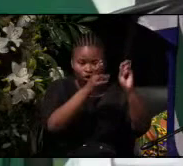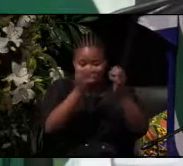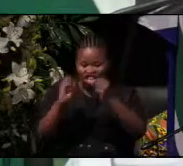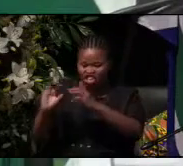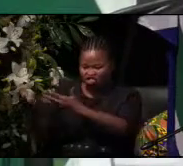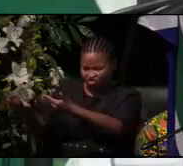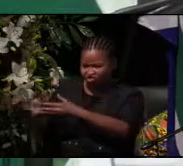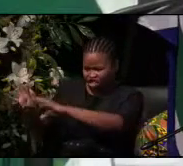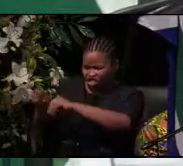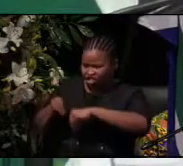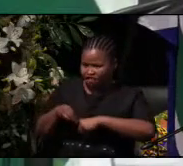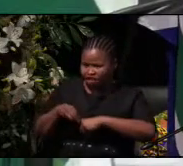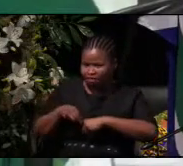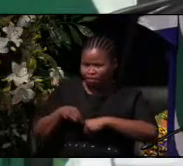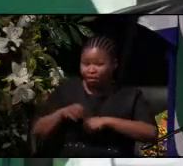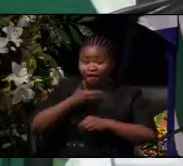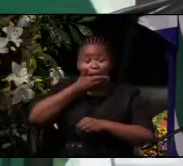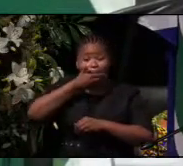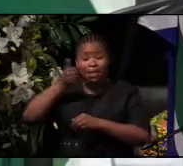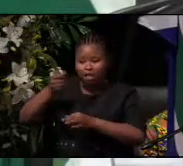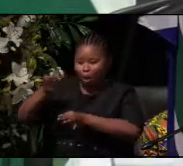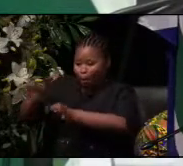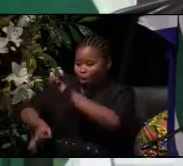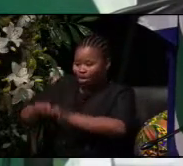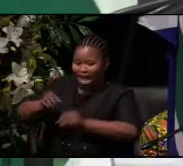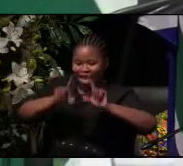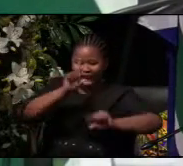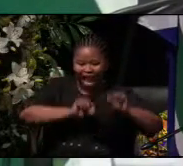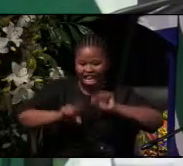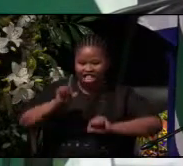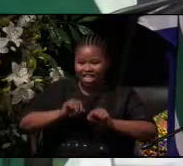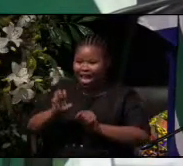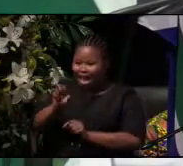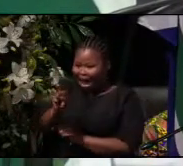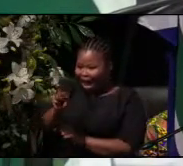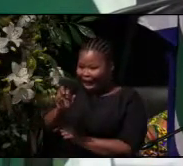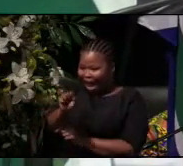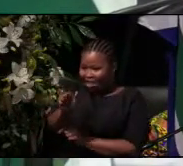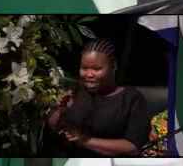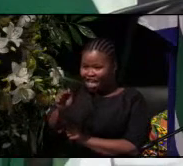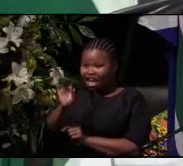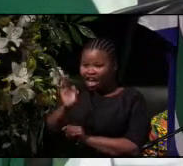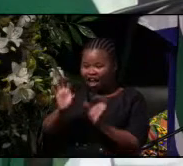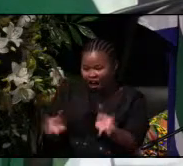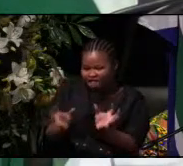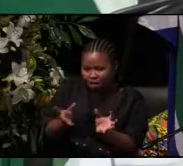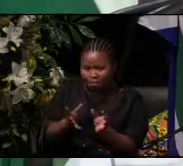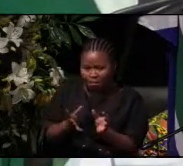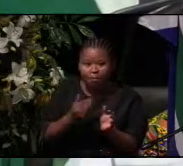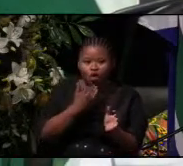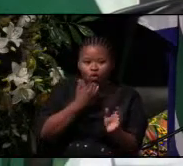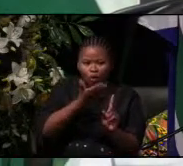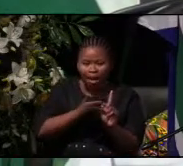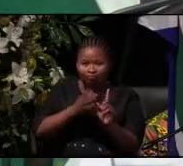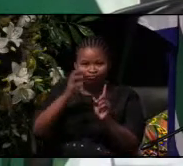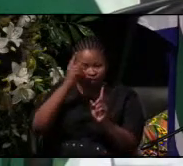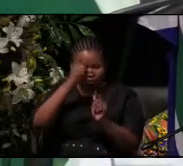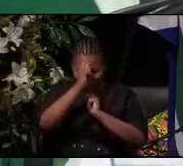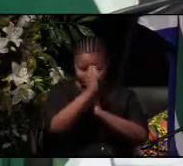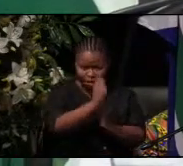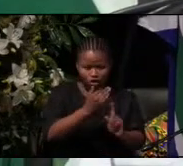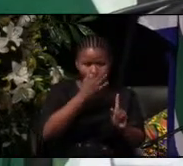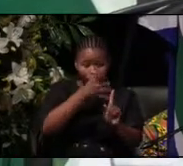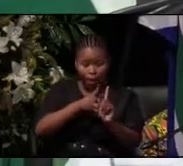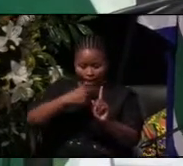he received of course the most votes for the best political analyst in an safm organized program hosted by highly respected